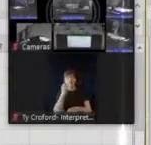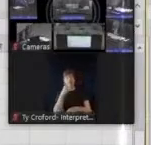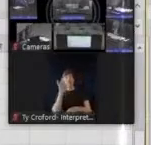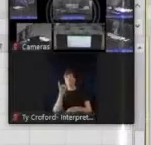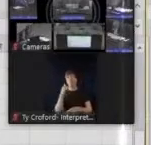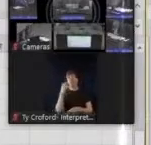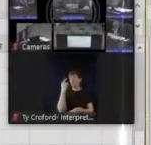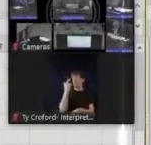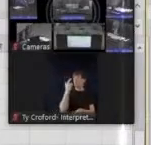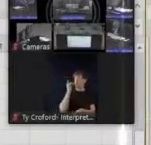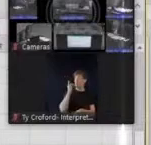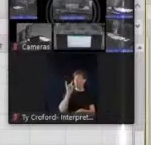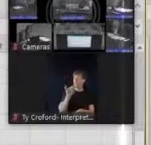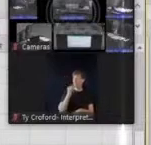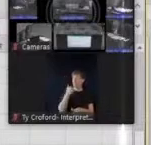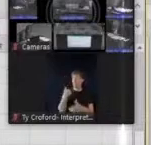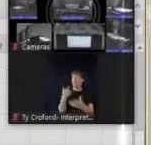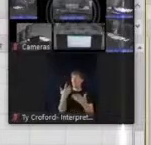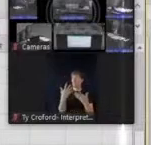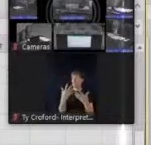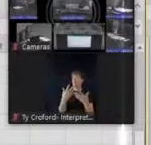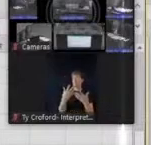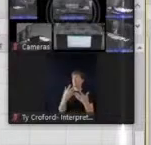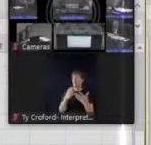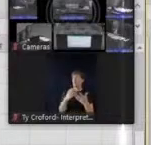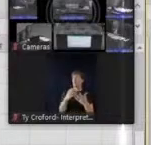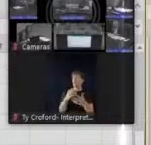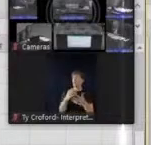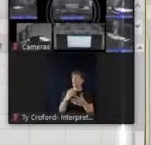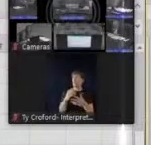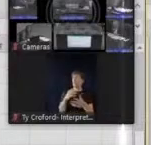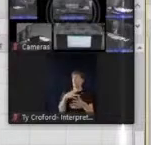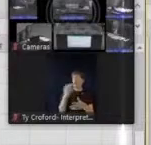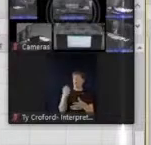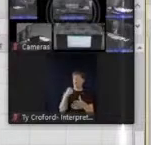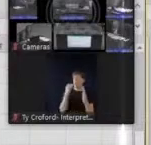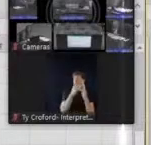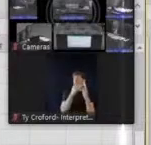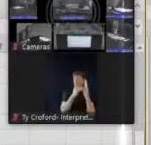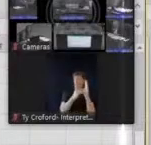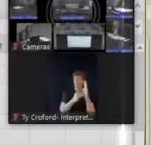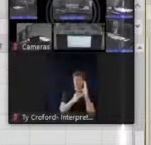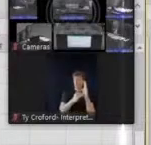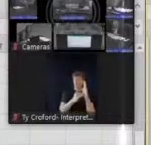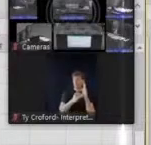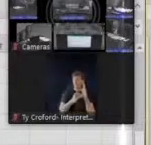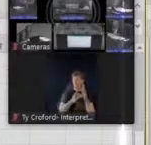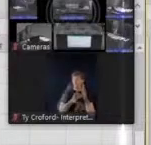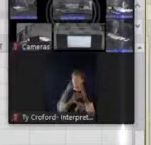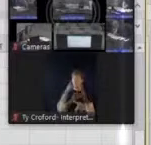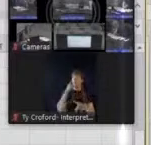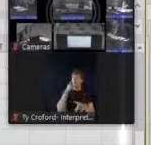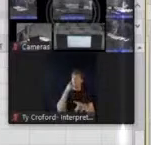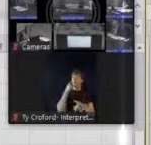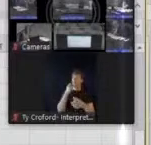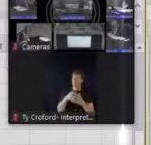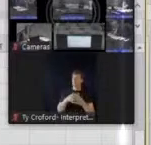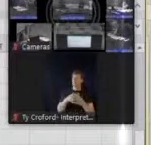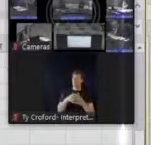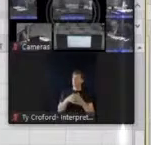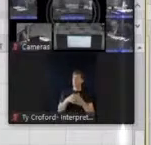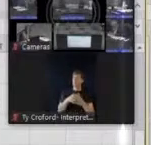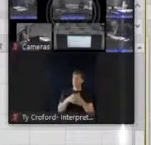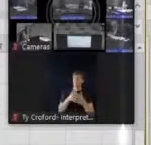were out of our criterion. Yes. Yes. So you brought those up. Between now and